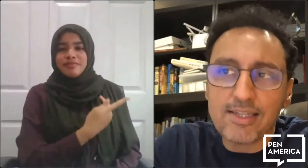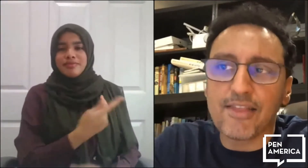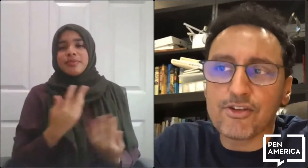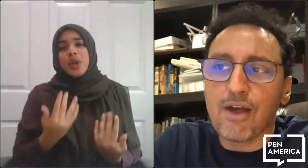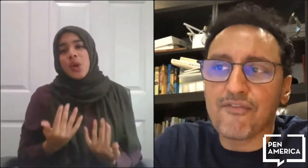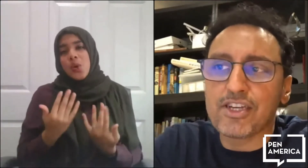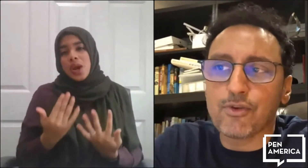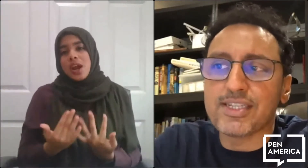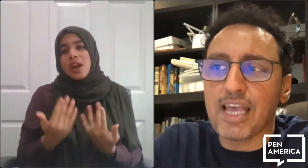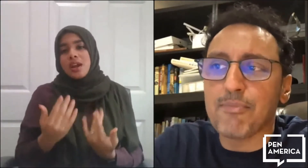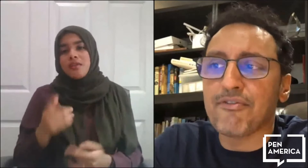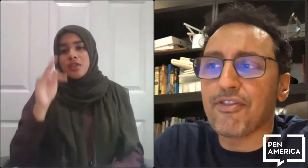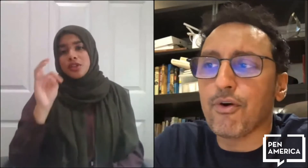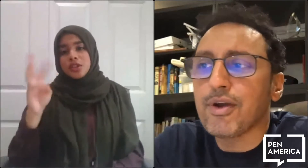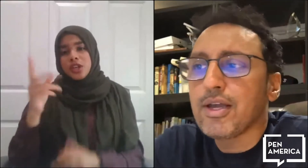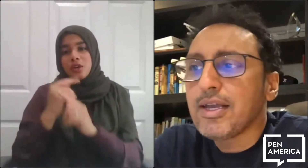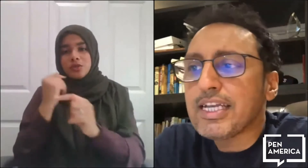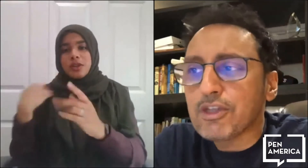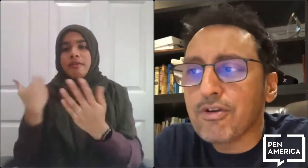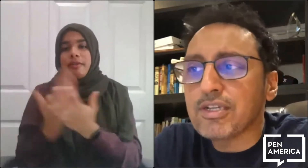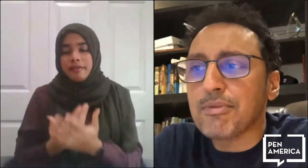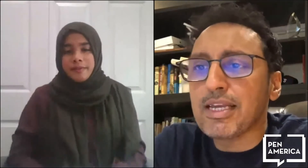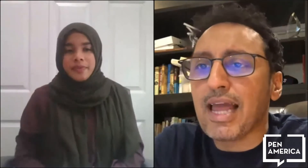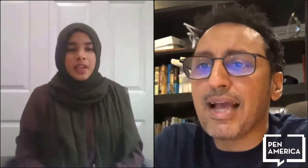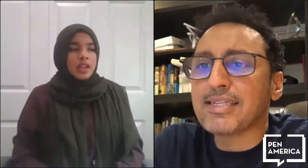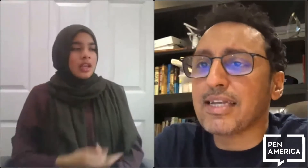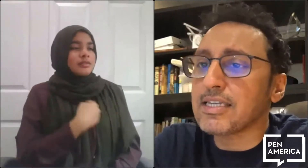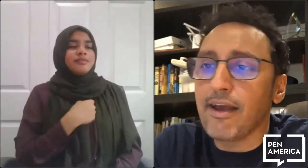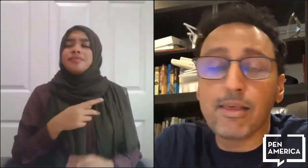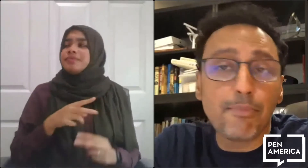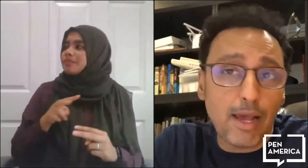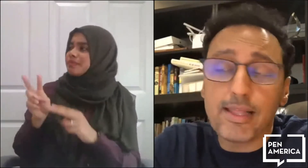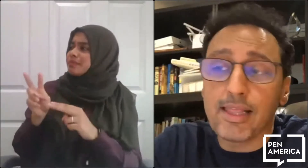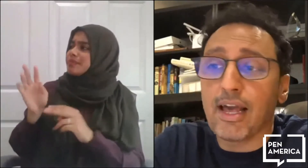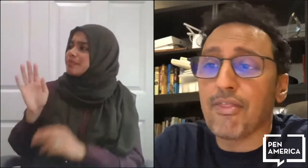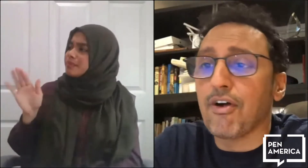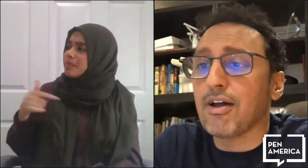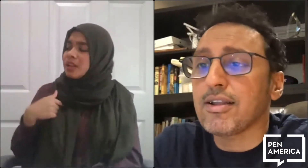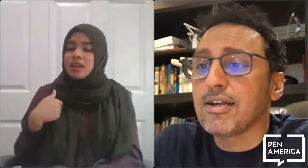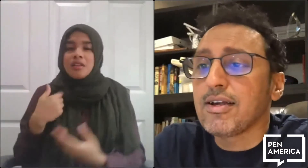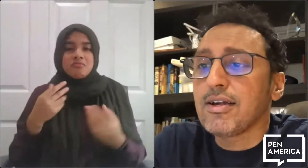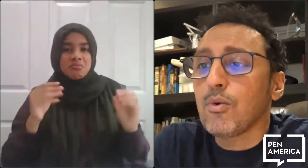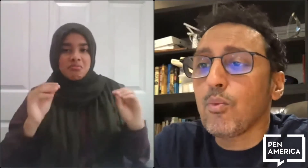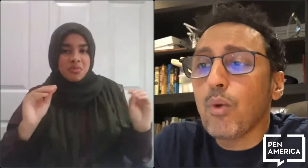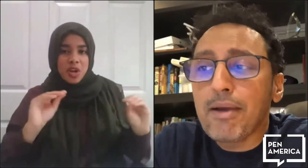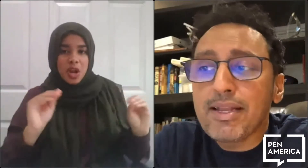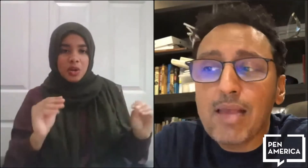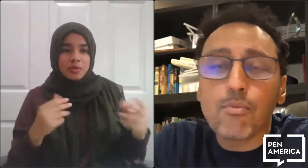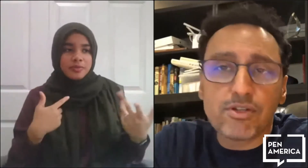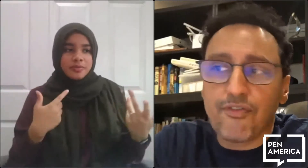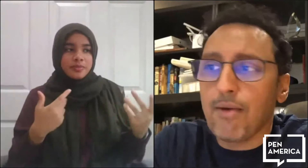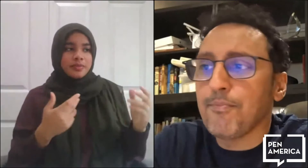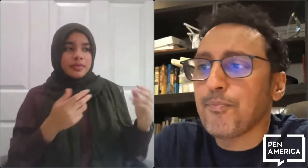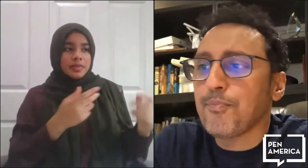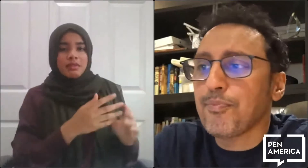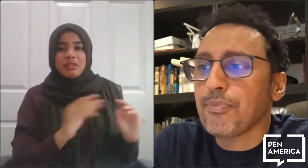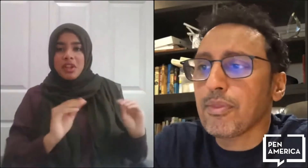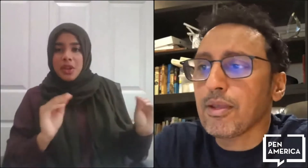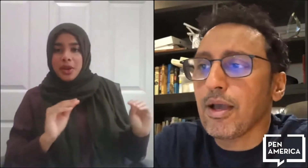between us and the traffic's noisy ebb and flow, he turned to me and asked, entirely benignly, I thought, where my name was